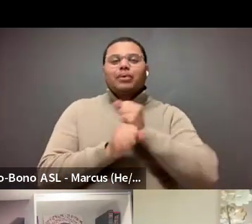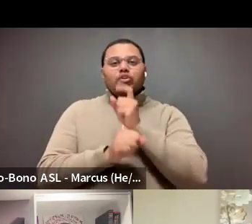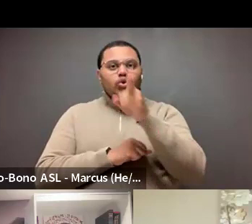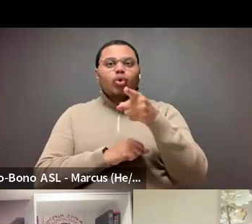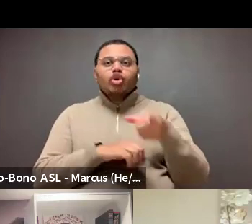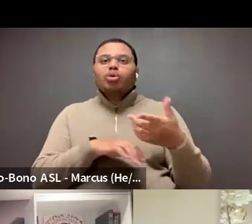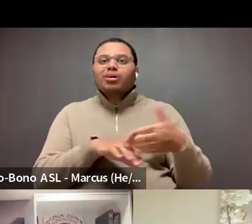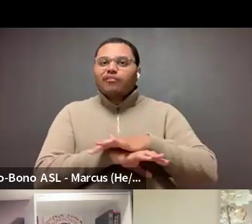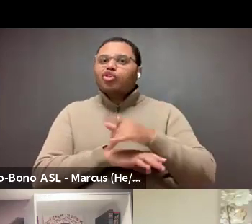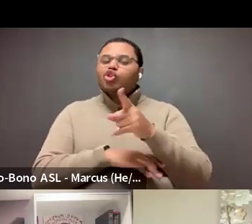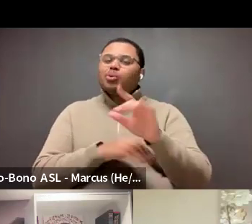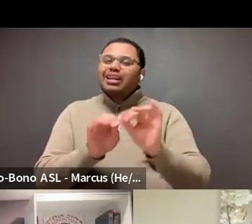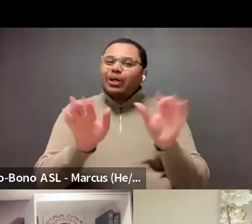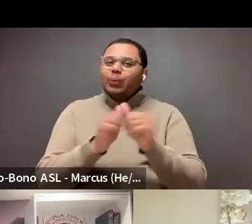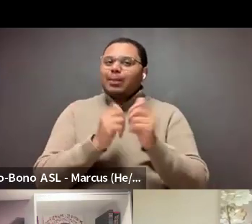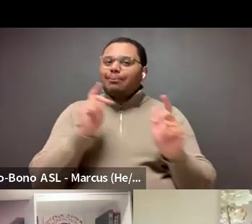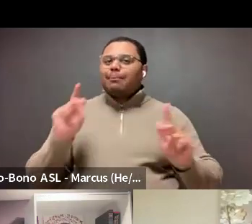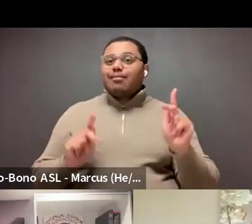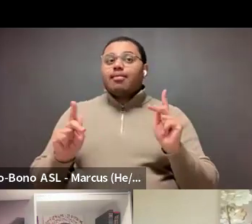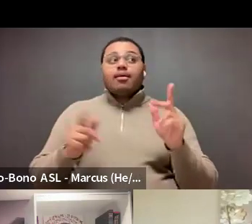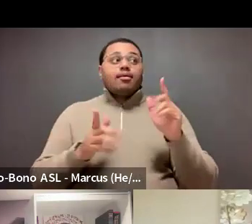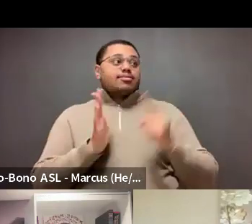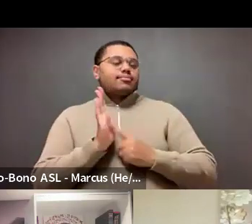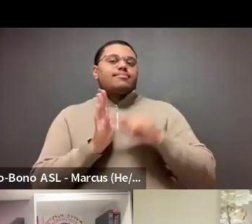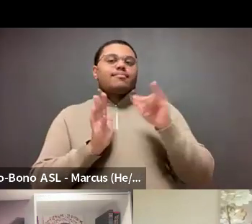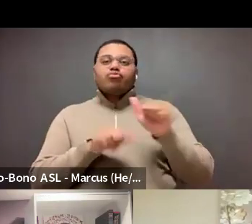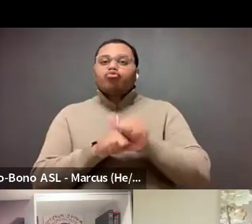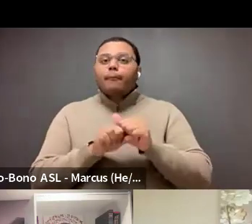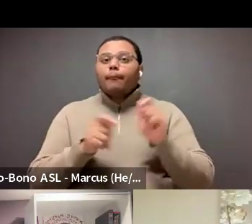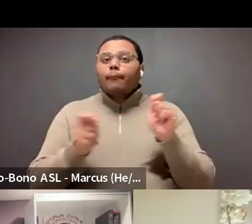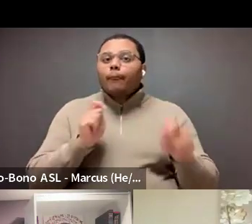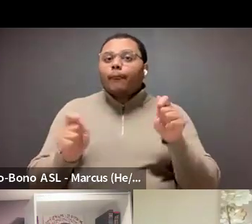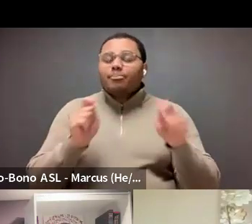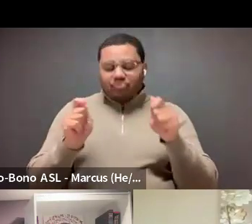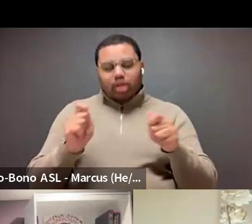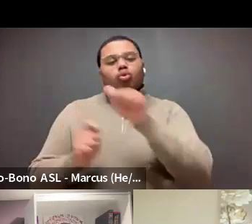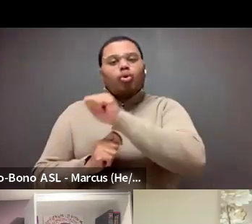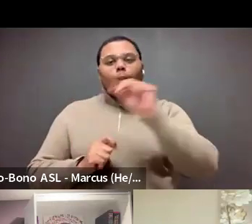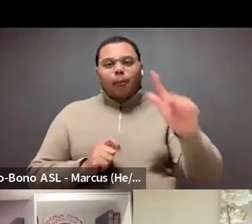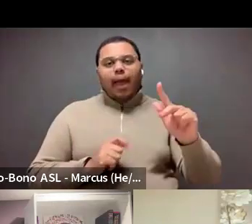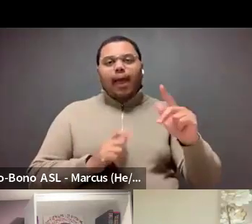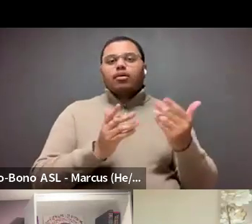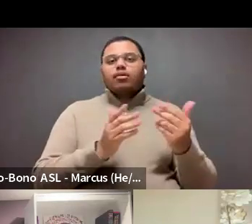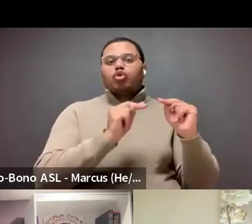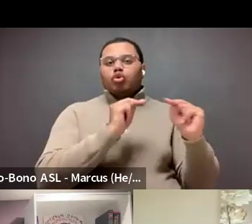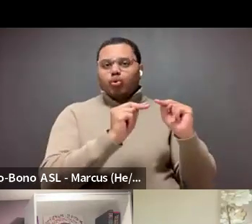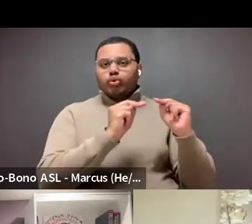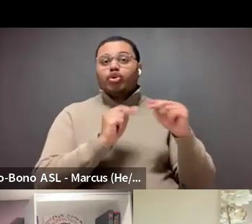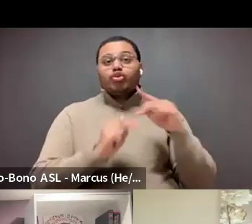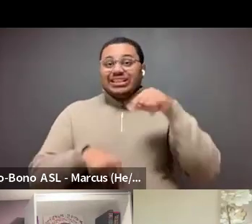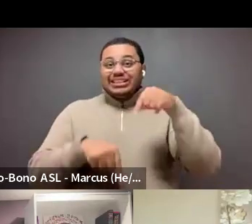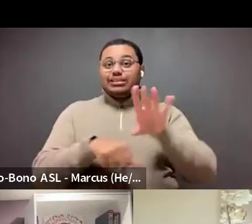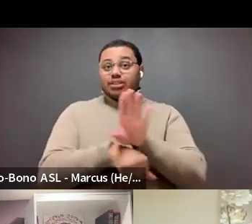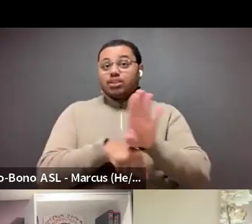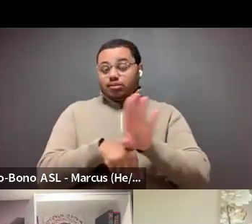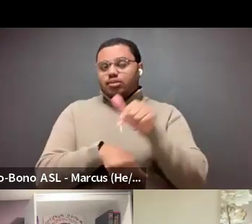really clear with people. And sometimes that job changes, and then you go back and you negotiate that. But really, this is a business, and this is a